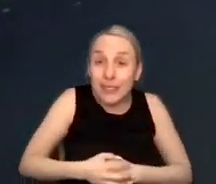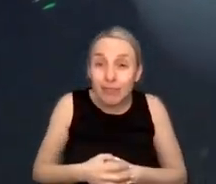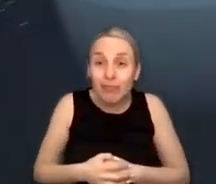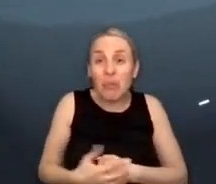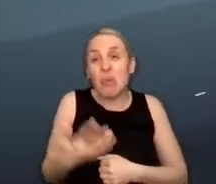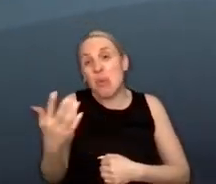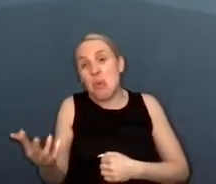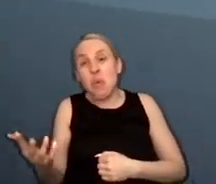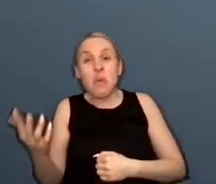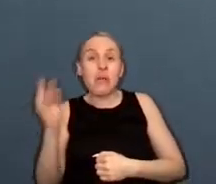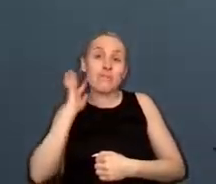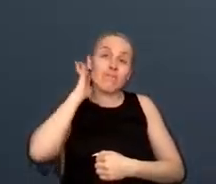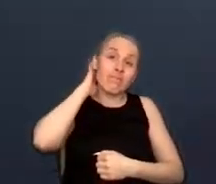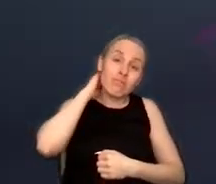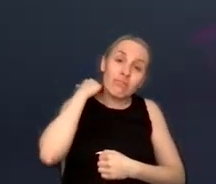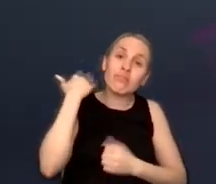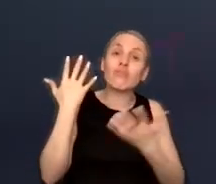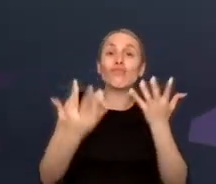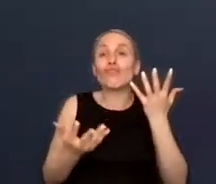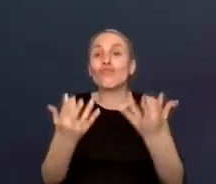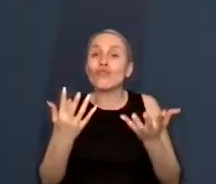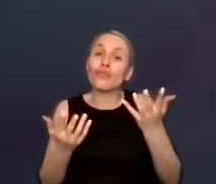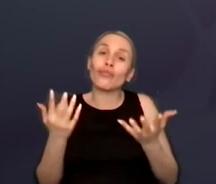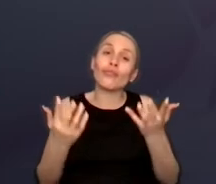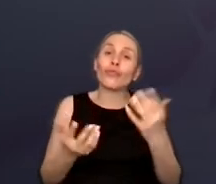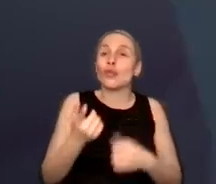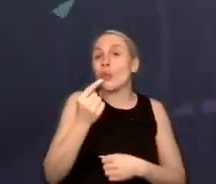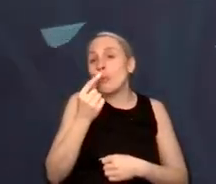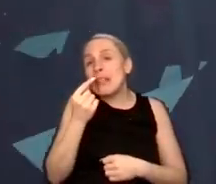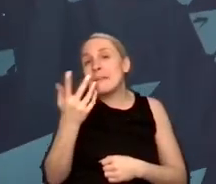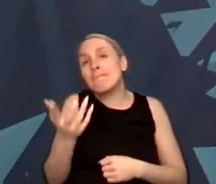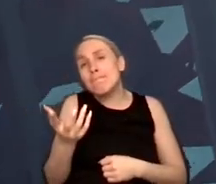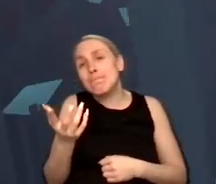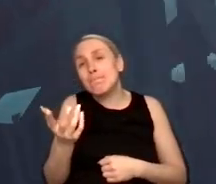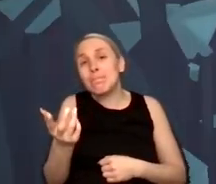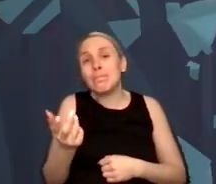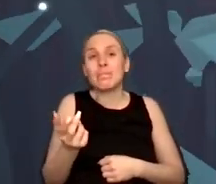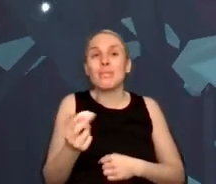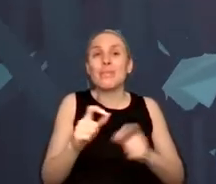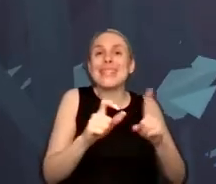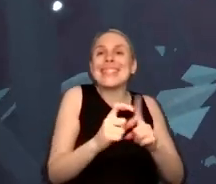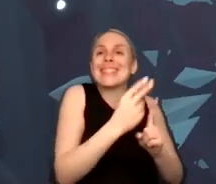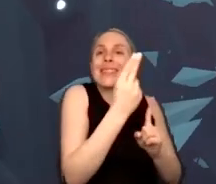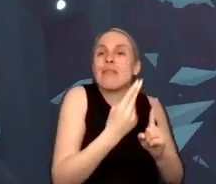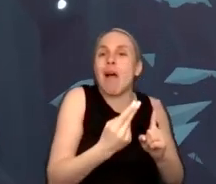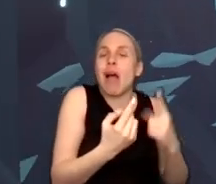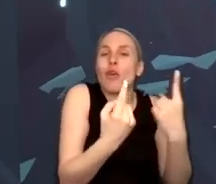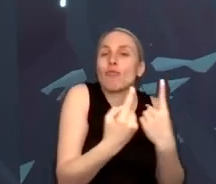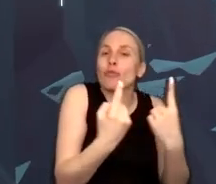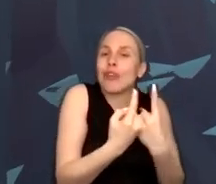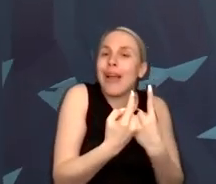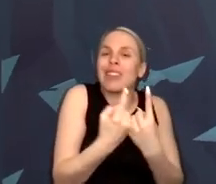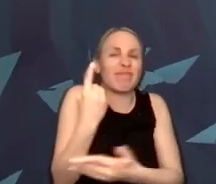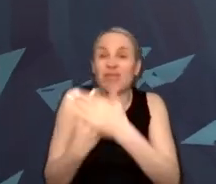be like a straight up arts project. It could also be like a design object that you kind of break down.